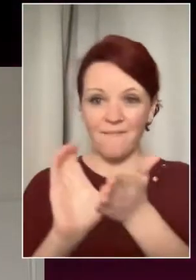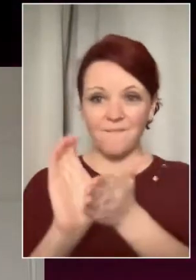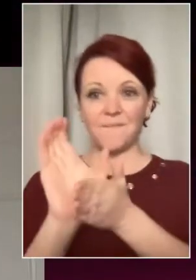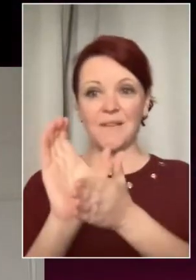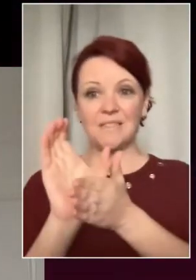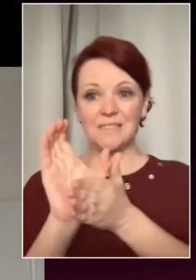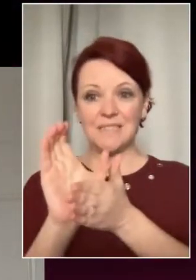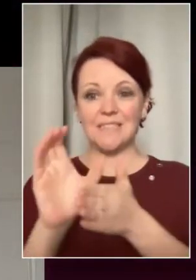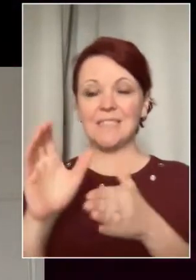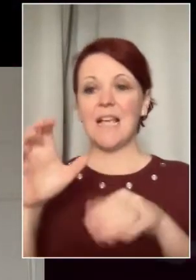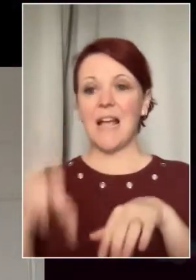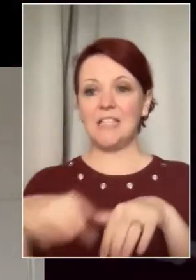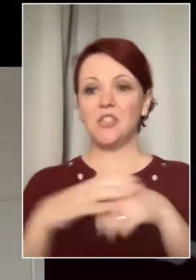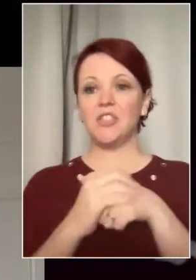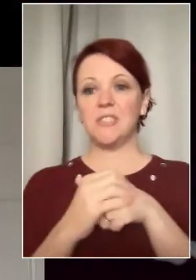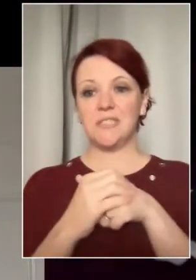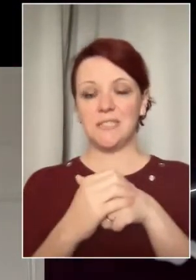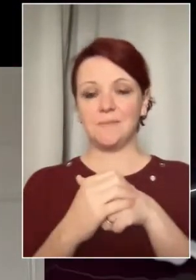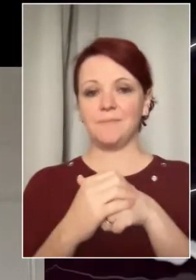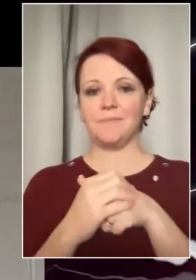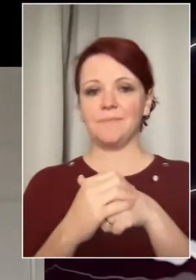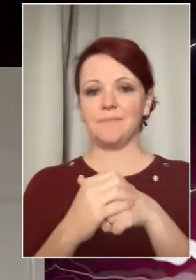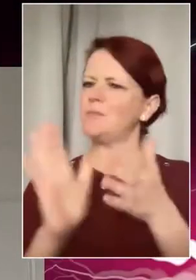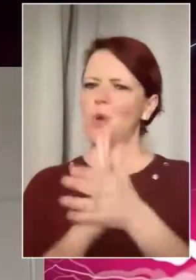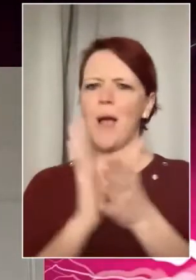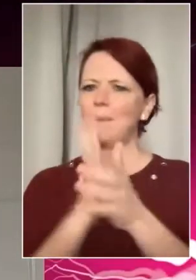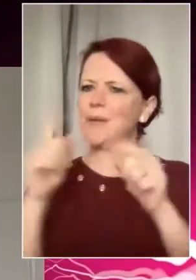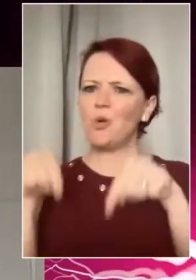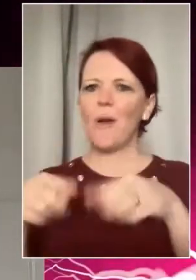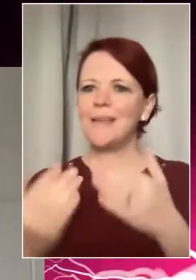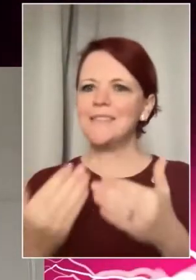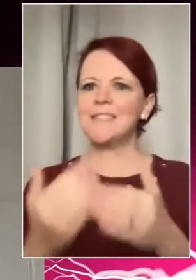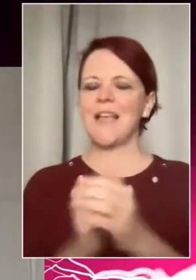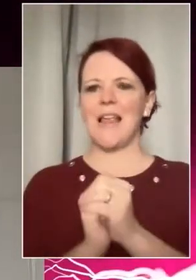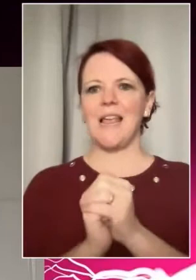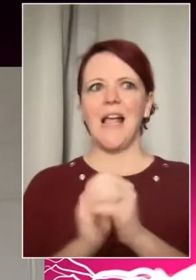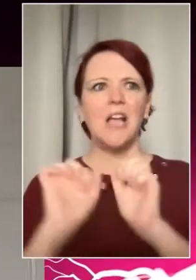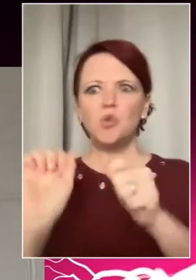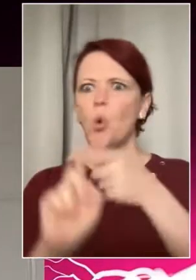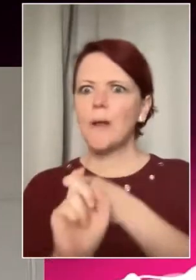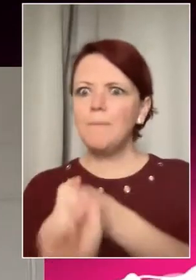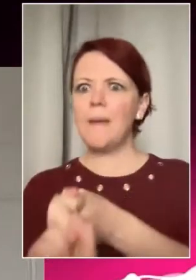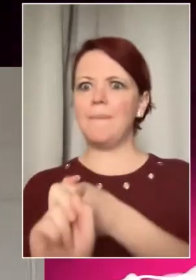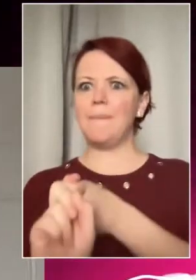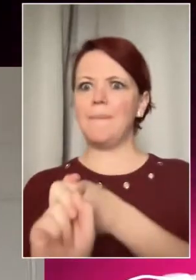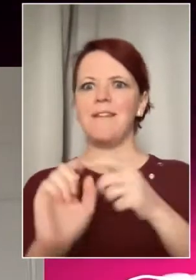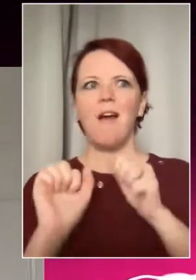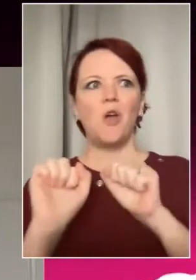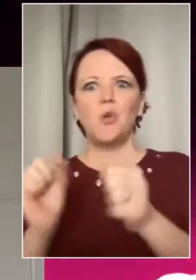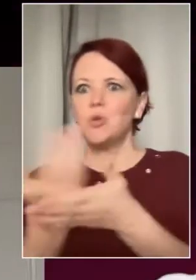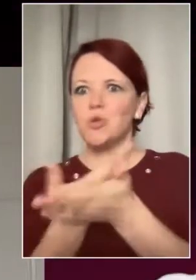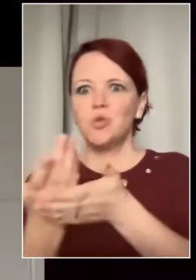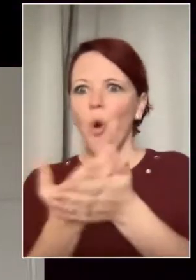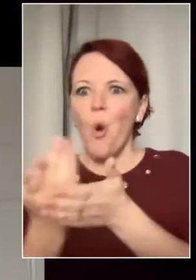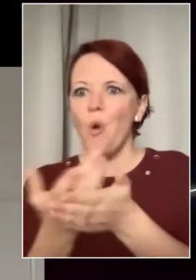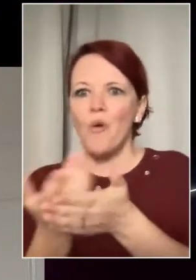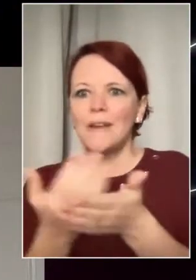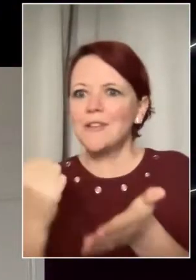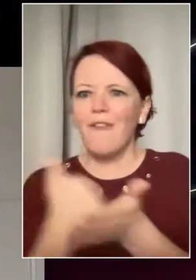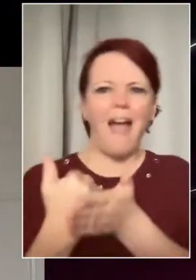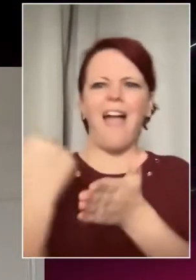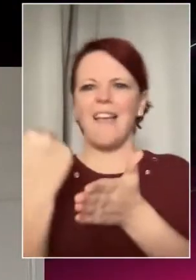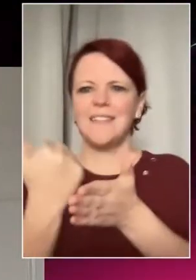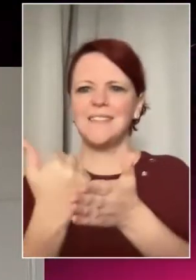today. It's your commitment, your endorsement of apprenticeships and your compelling stories of excellence that bring us all